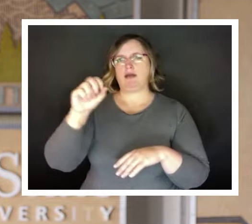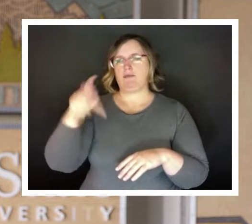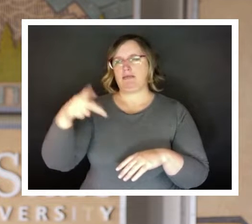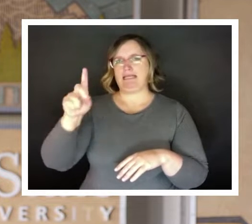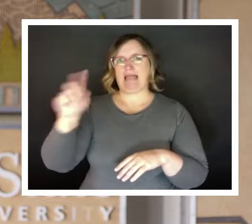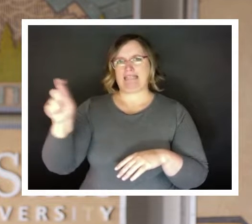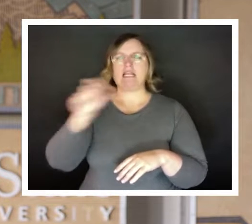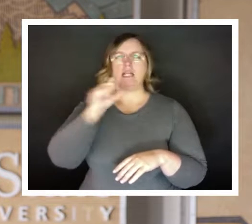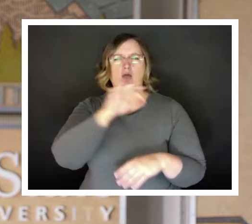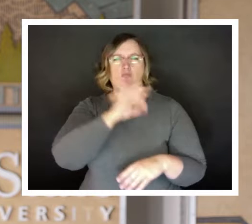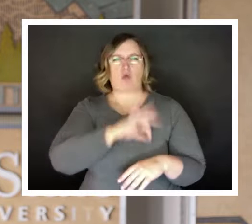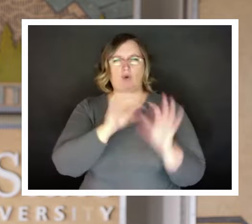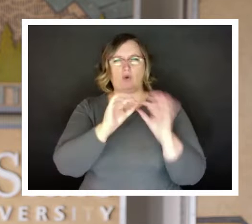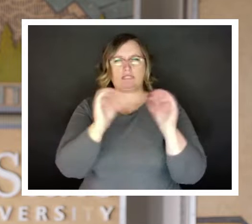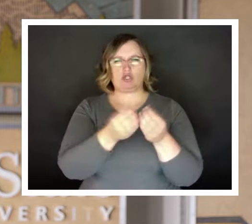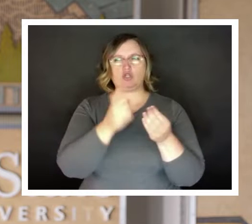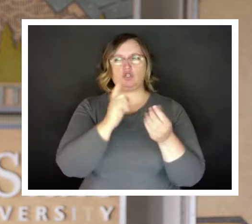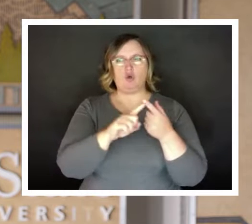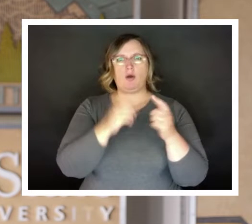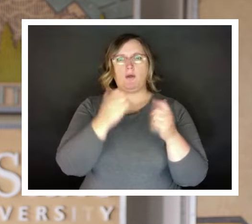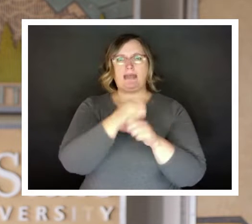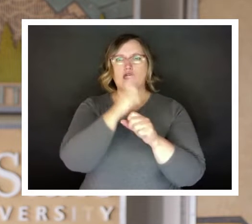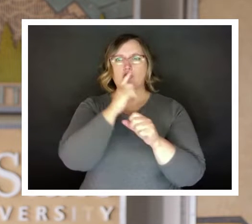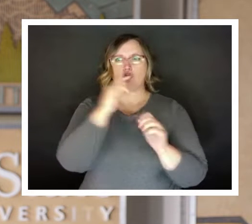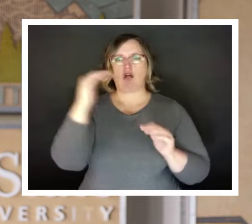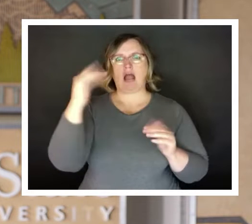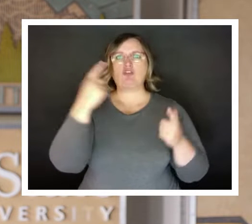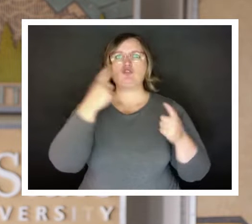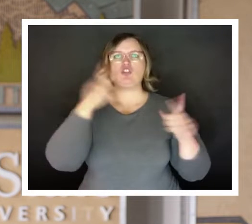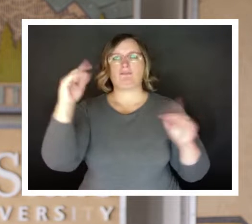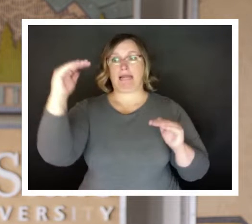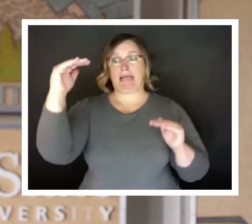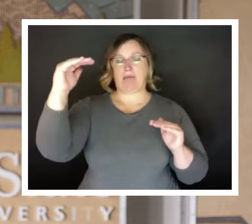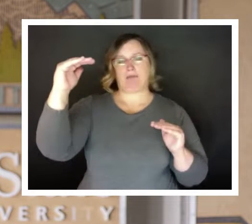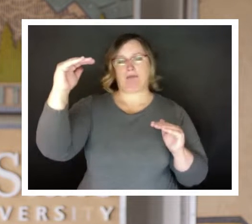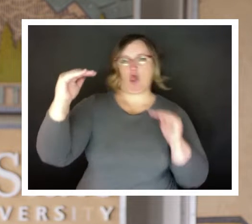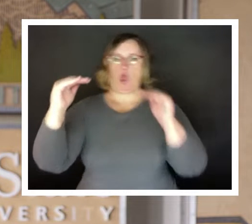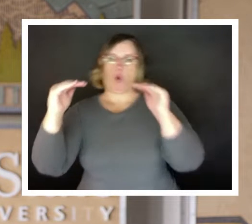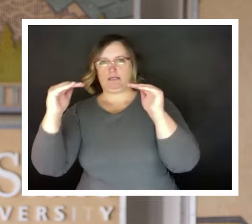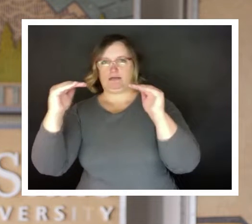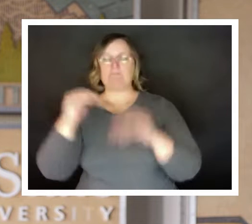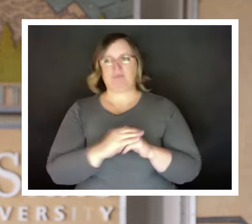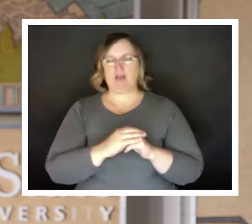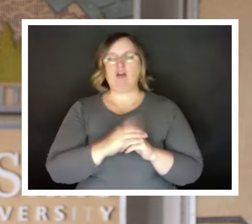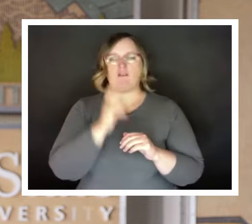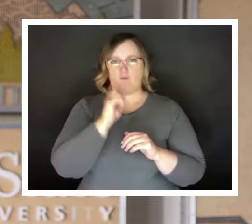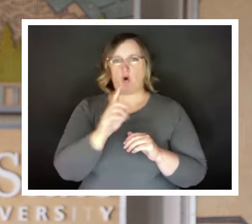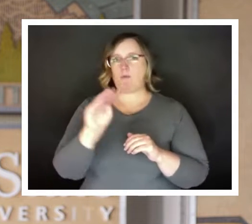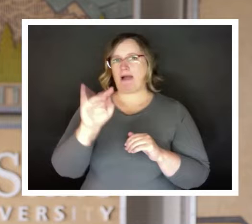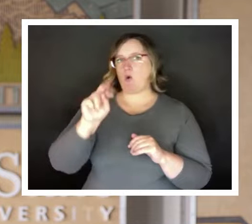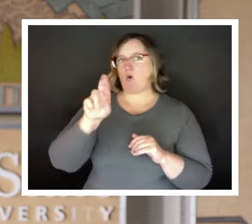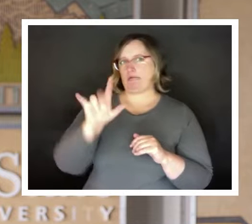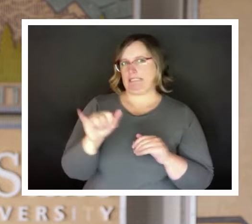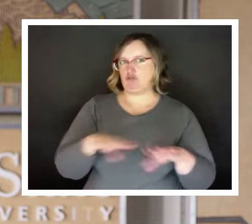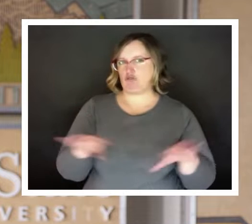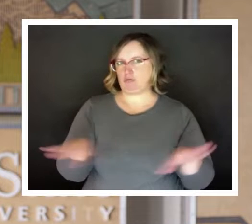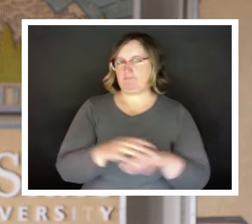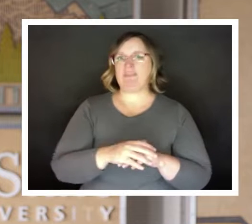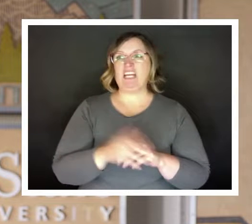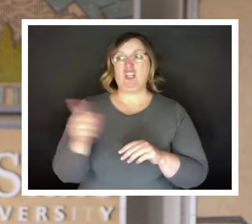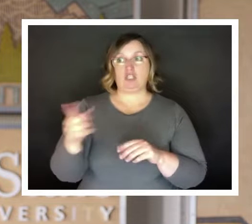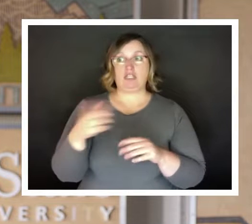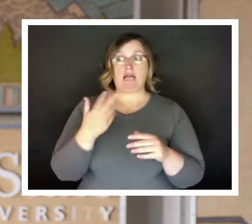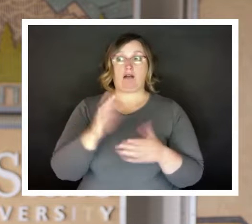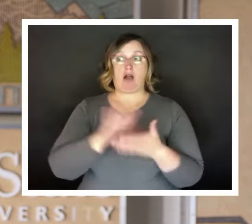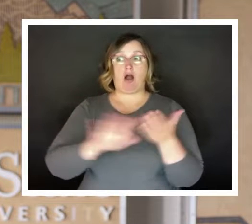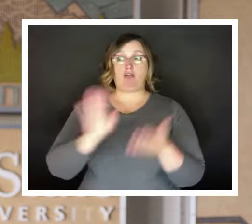closing opportunity achievement gaps for historically marginalized children. She served 7 years on the Portland Community College Board of Directors